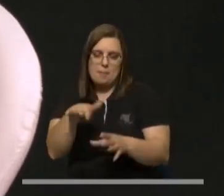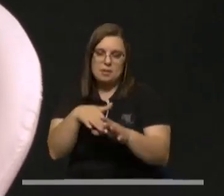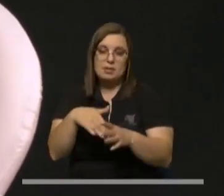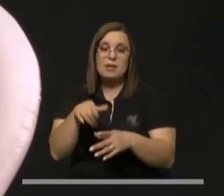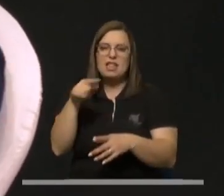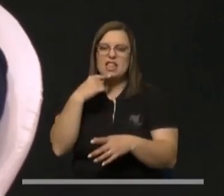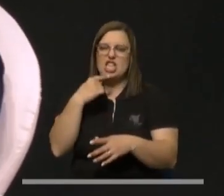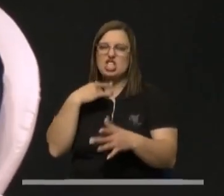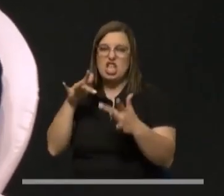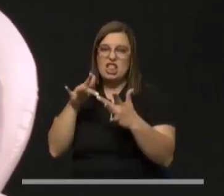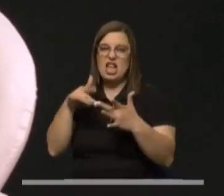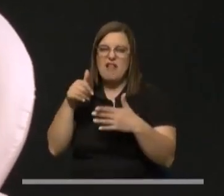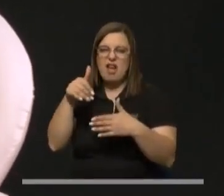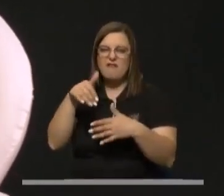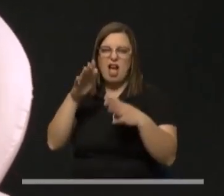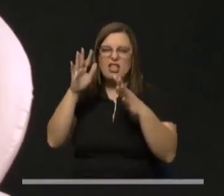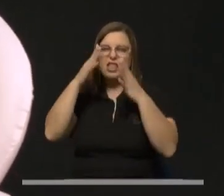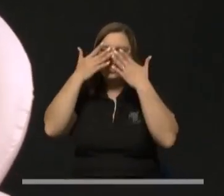and